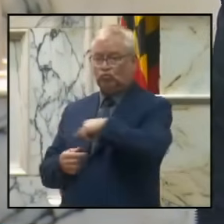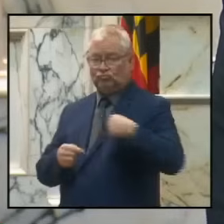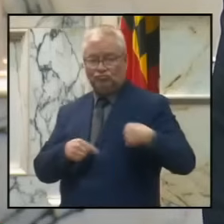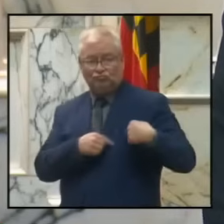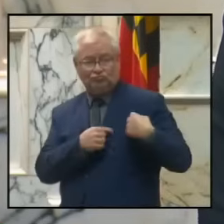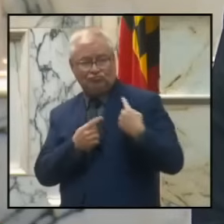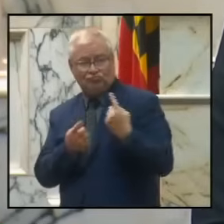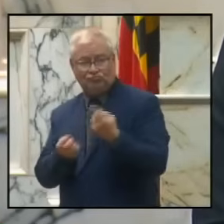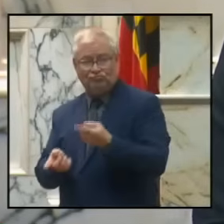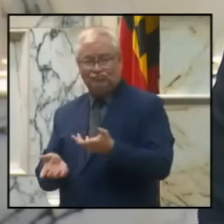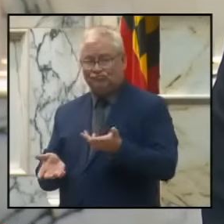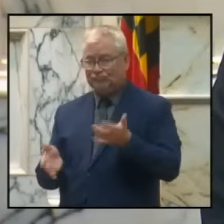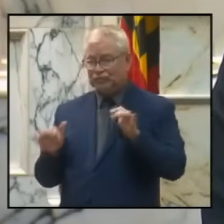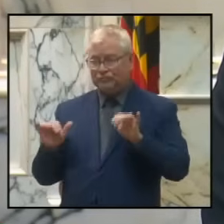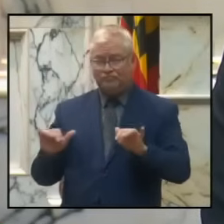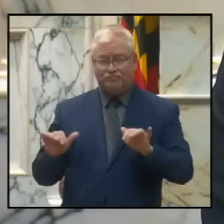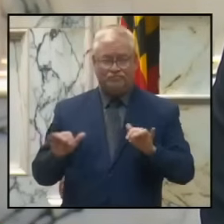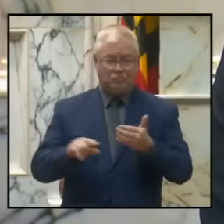long before I was ever elected.